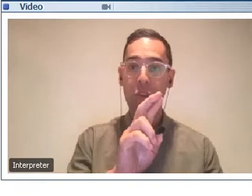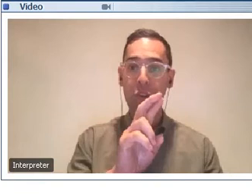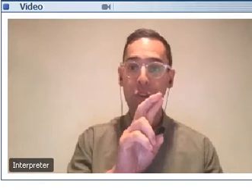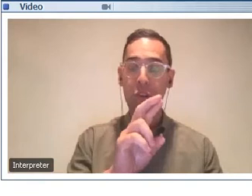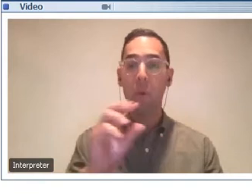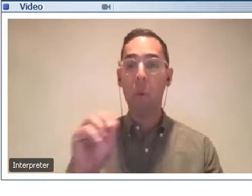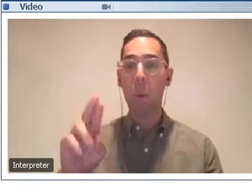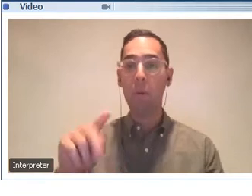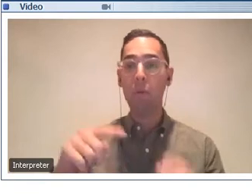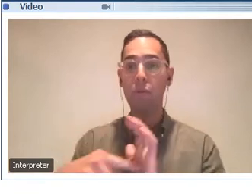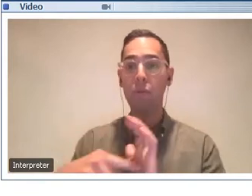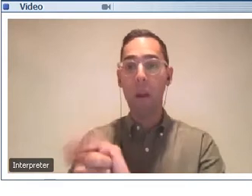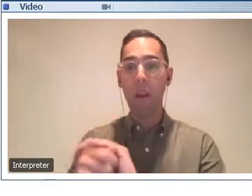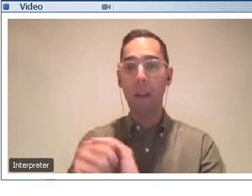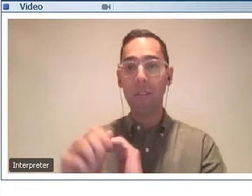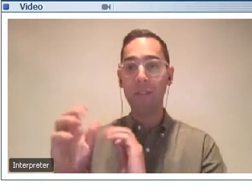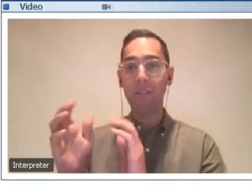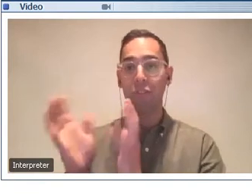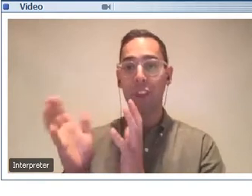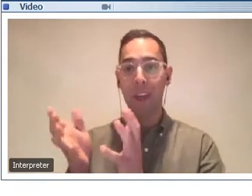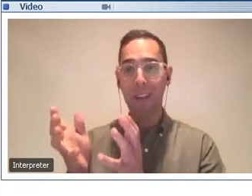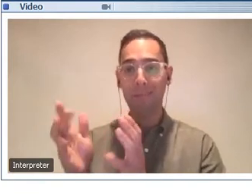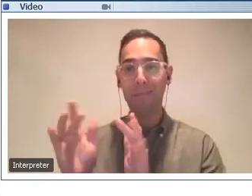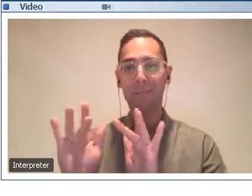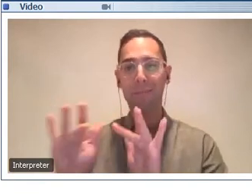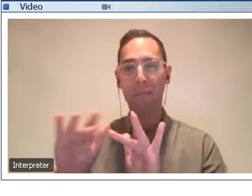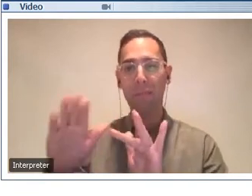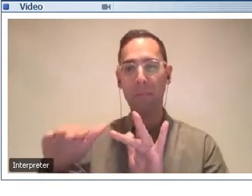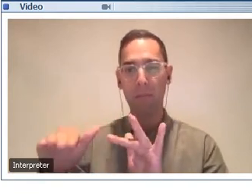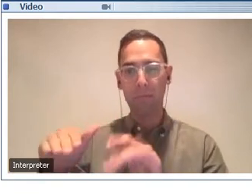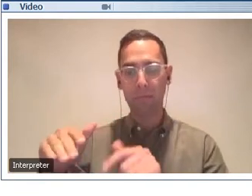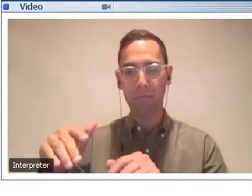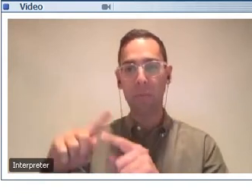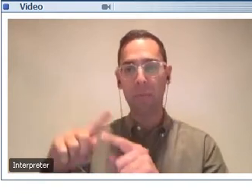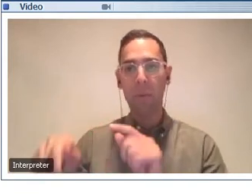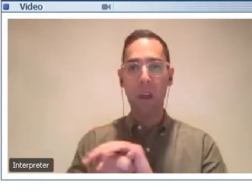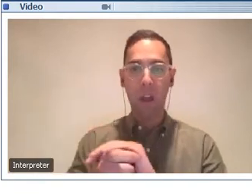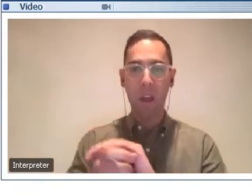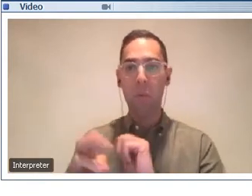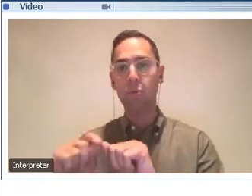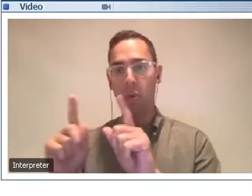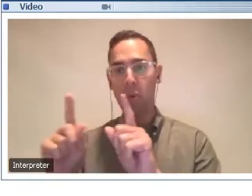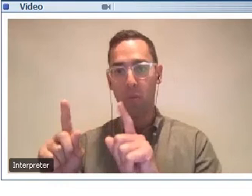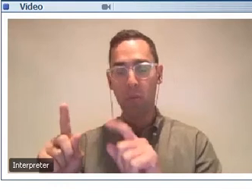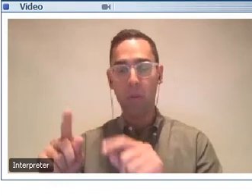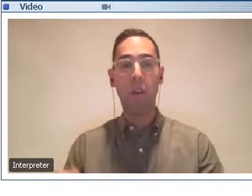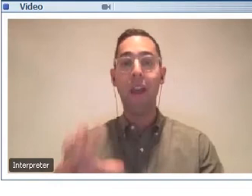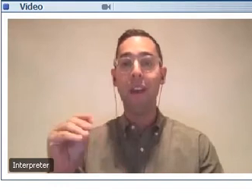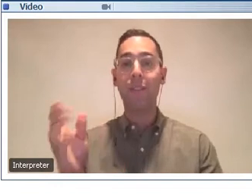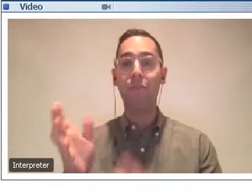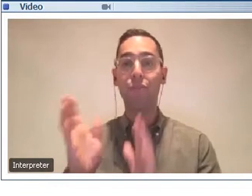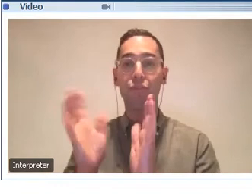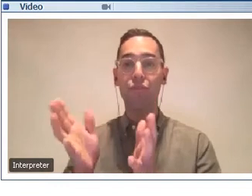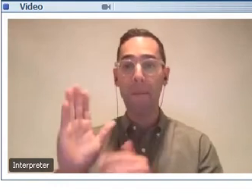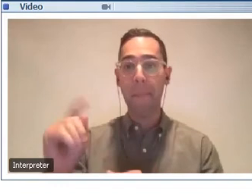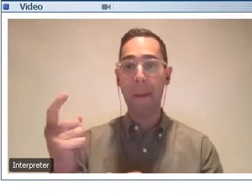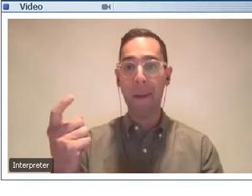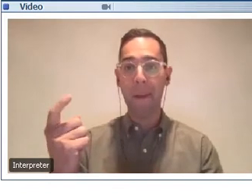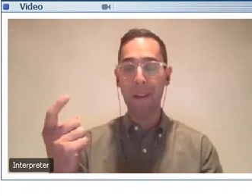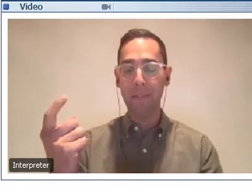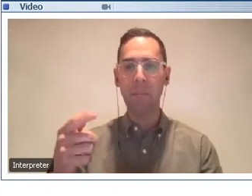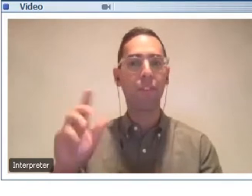hide the header. You can also close the chat box, and you can get the chat box back at any time by clicking on the